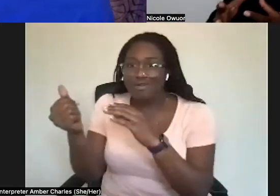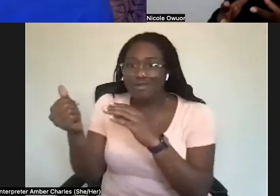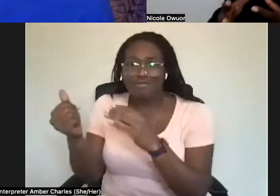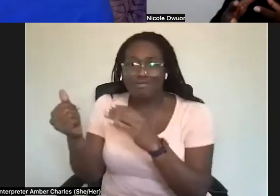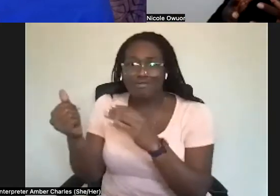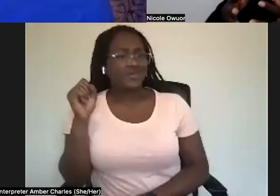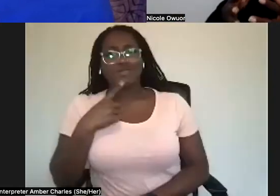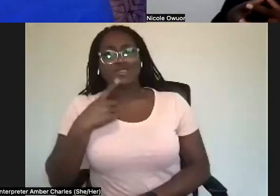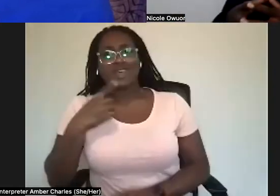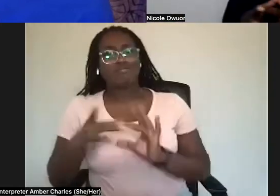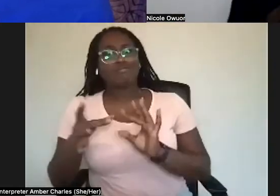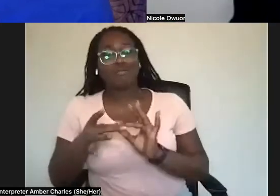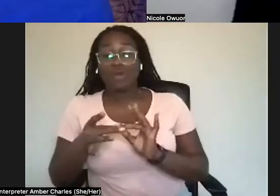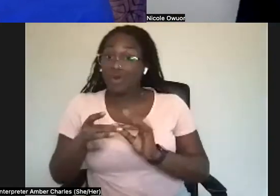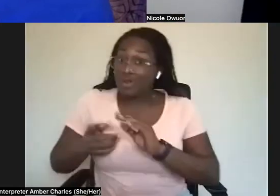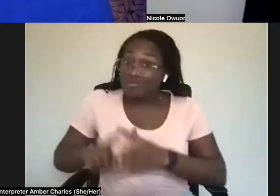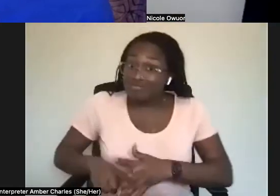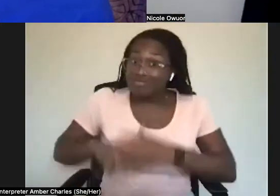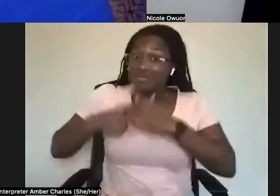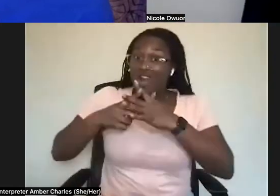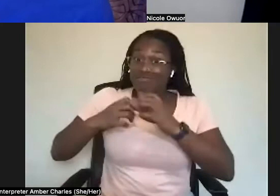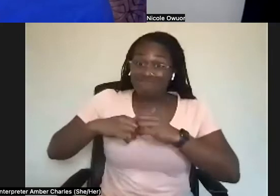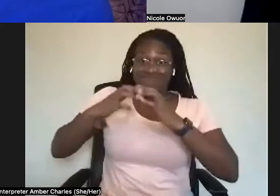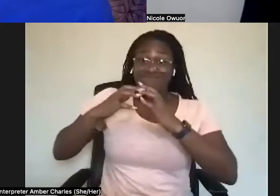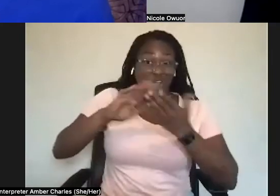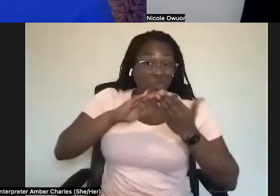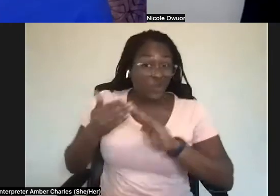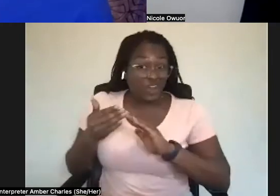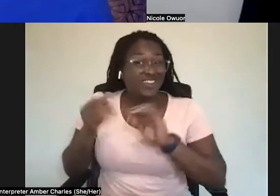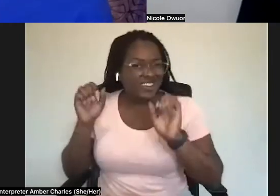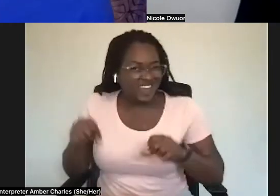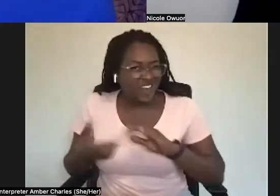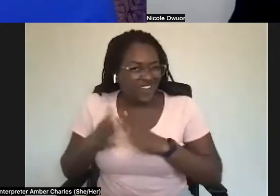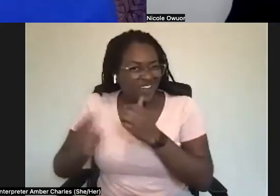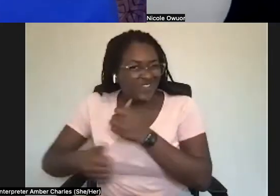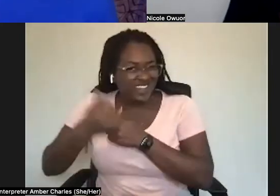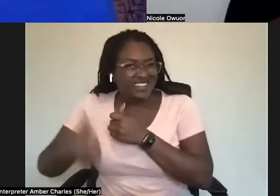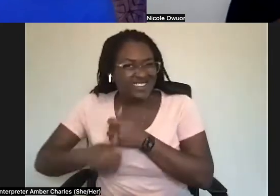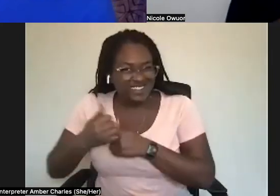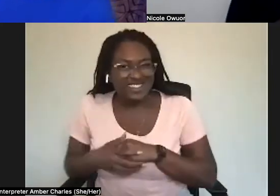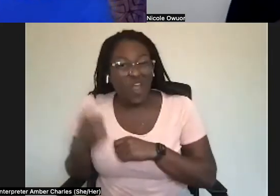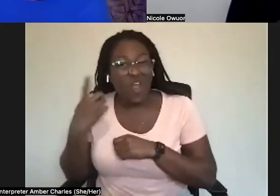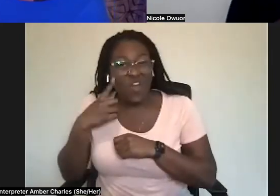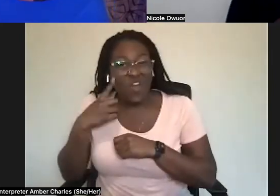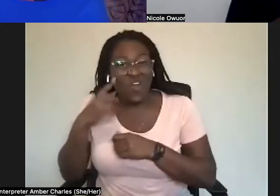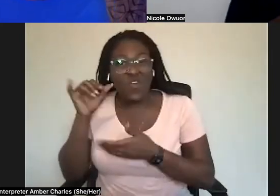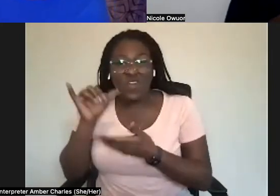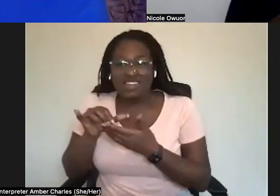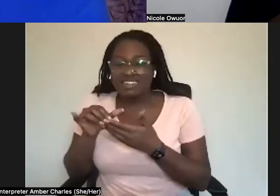community, that can be dangerous for the status quo. So I had to